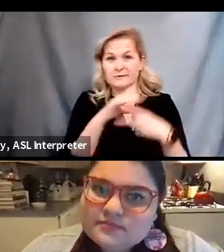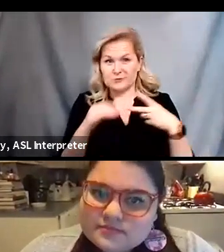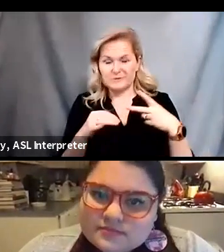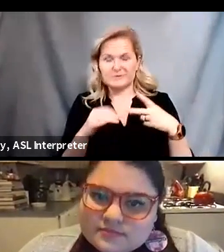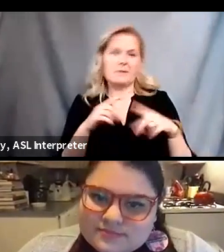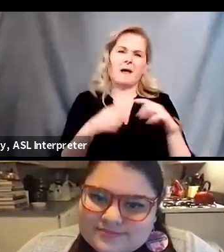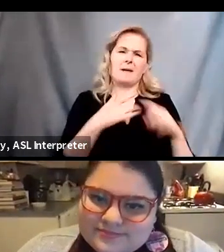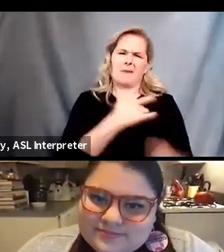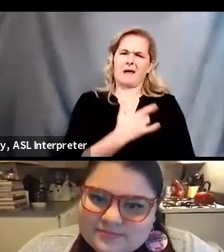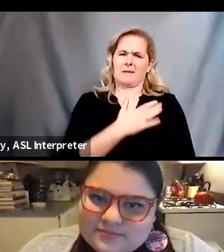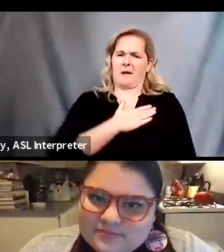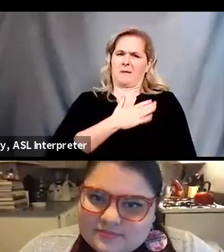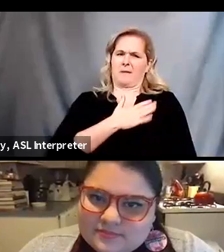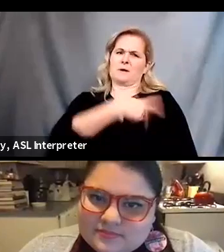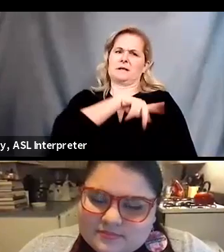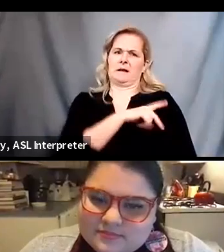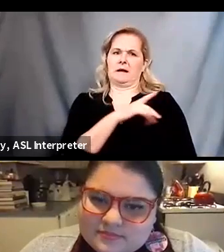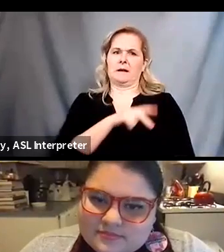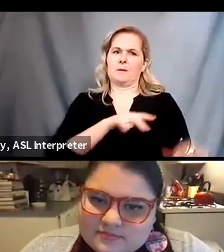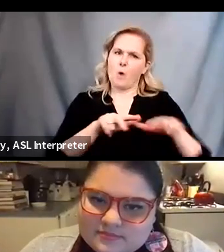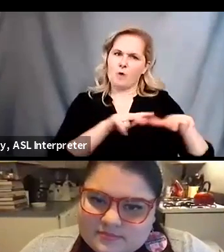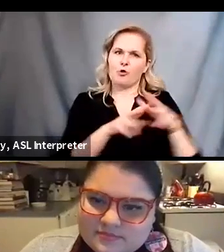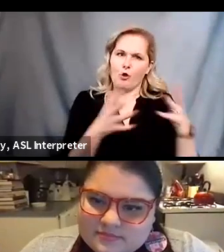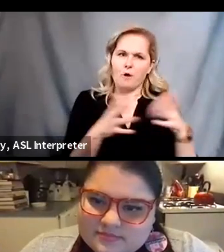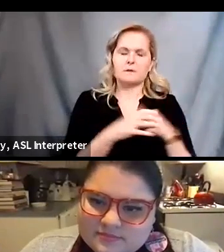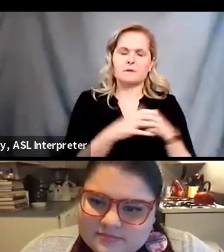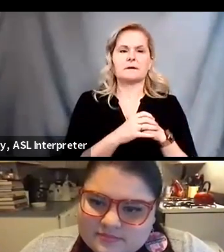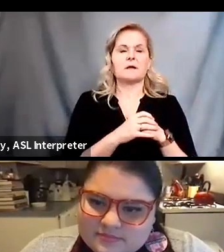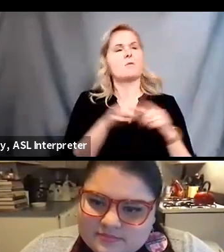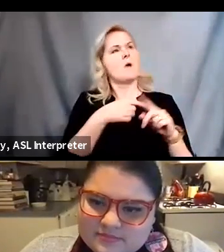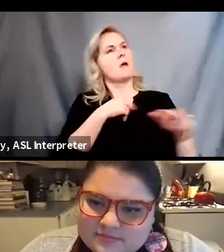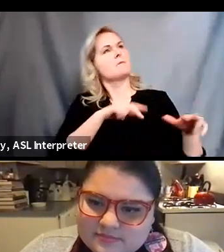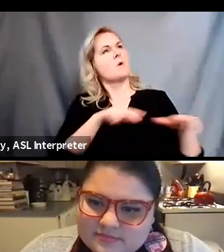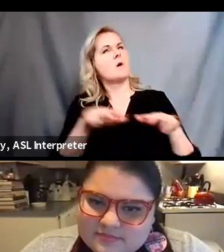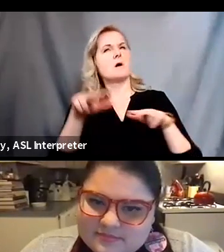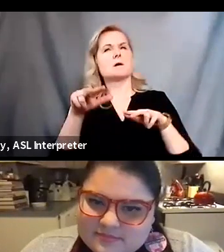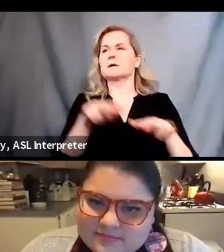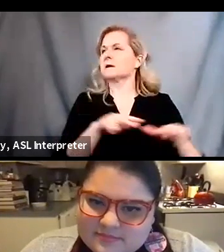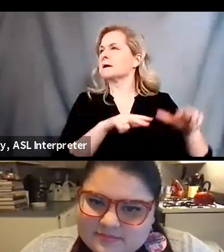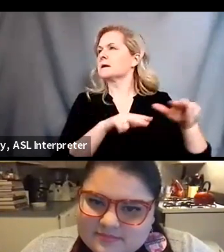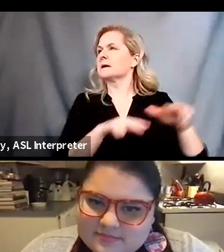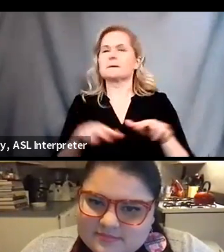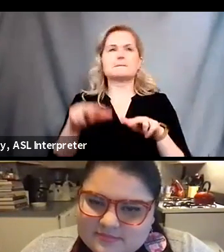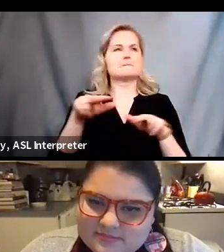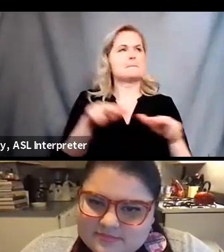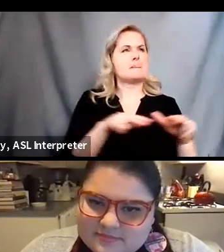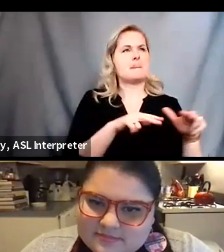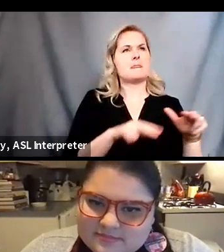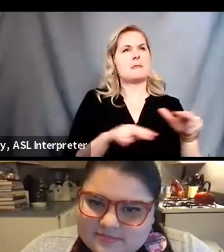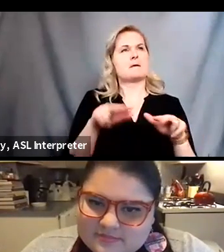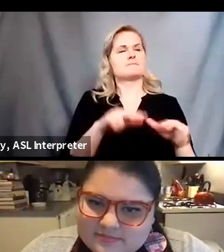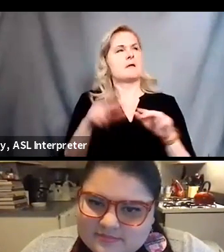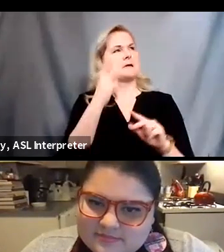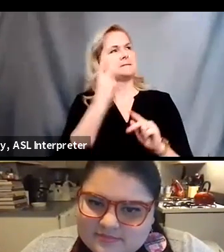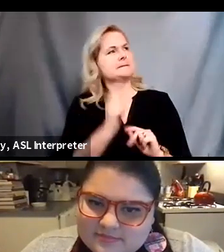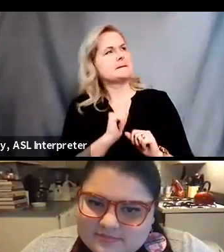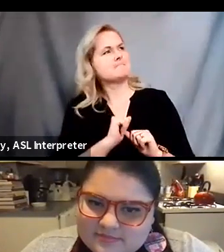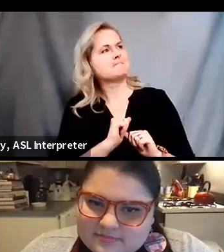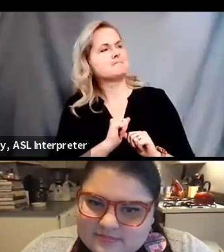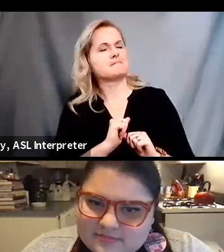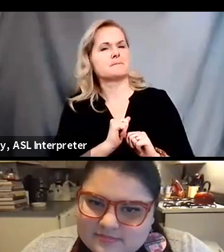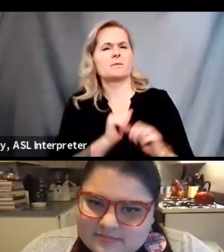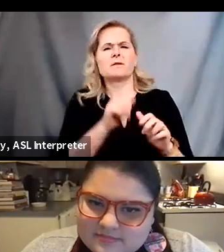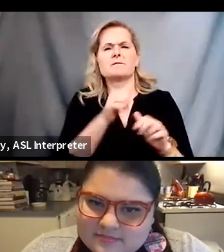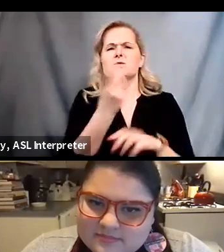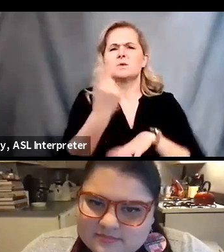know, and I see, you know, I think about when I'm walking and see, you know, I was out the other